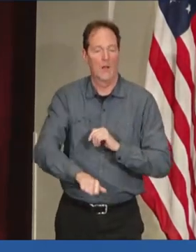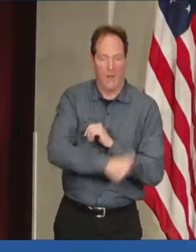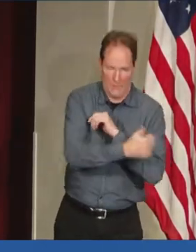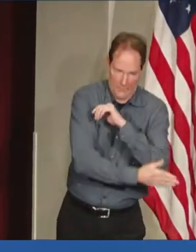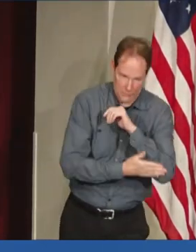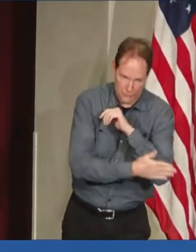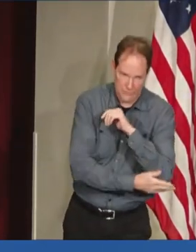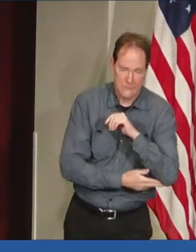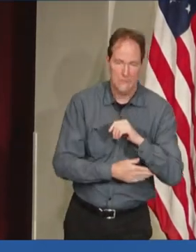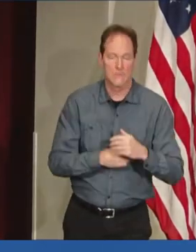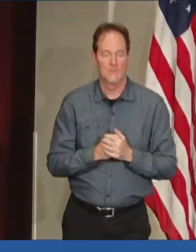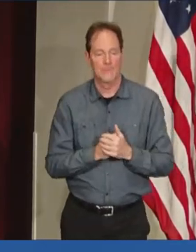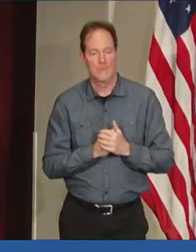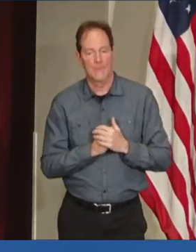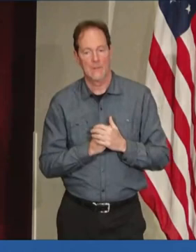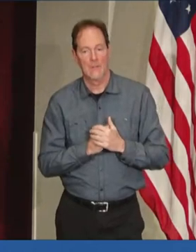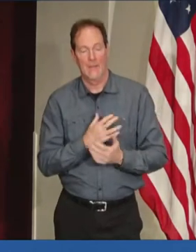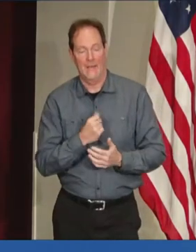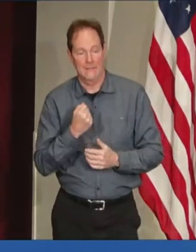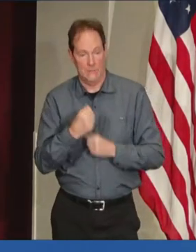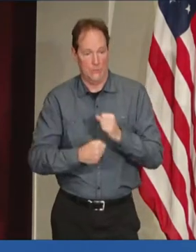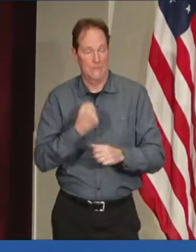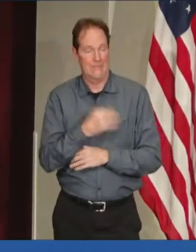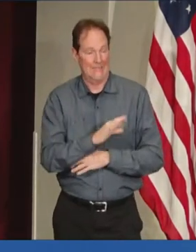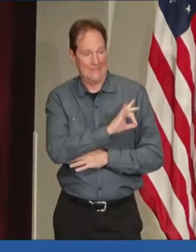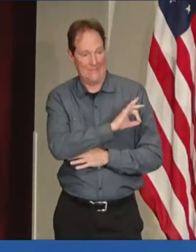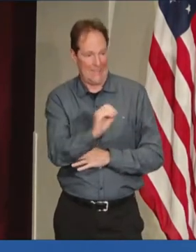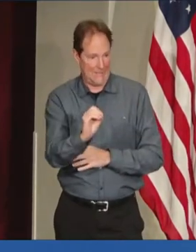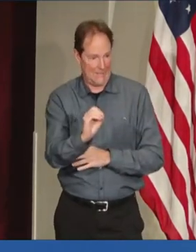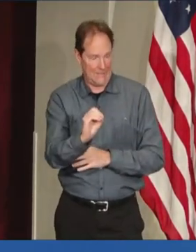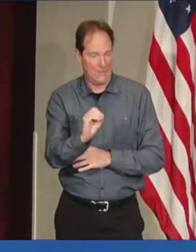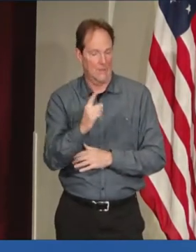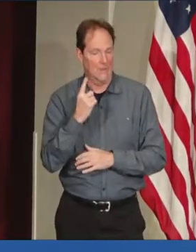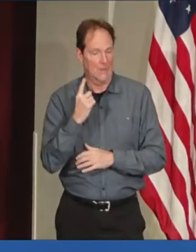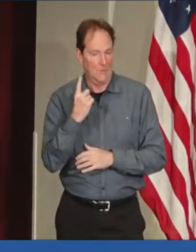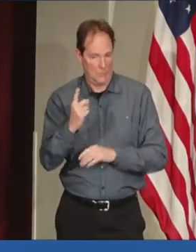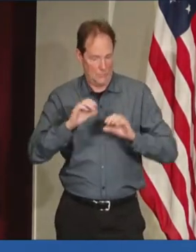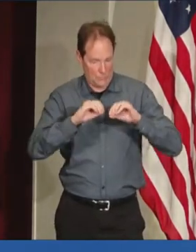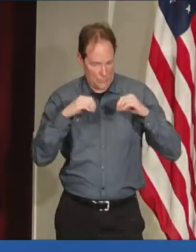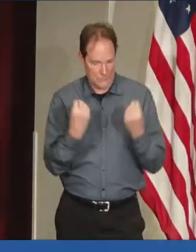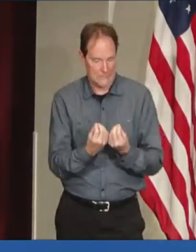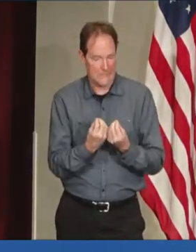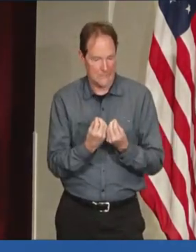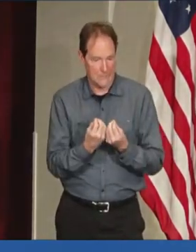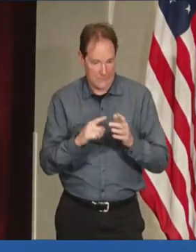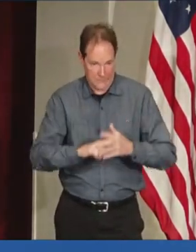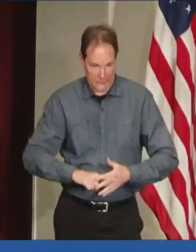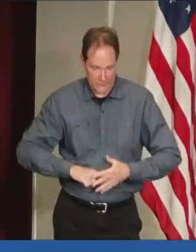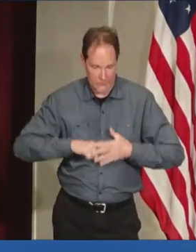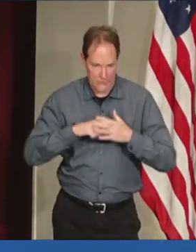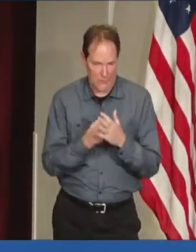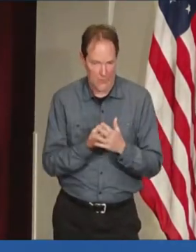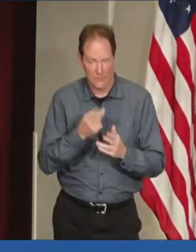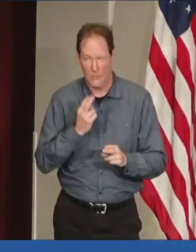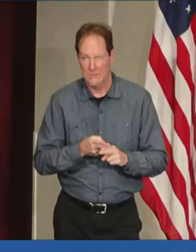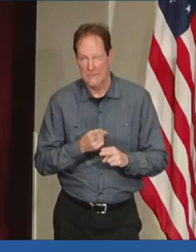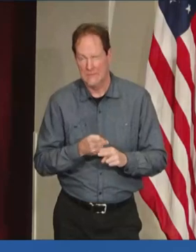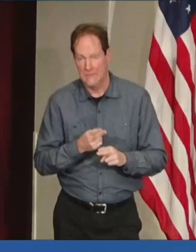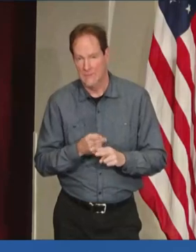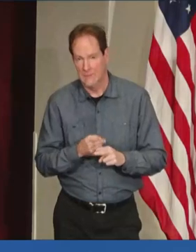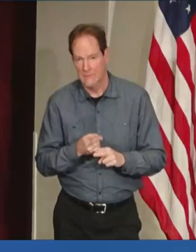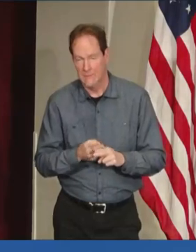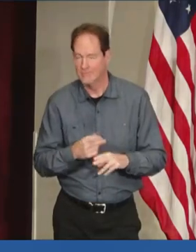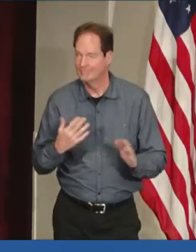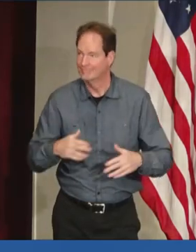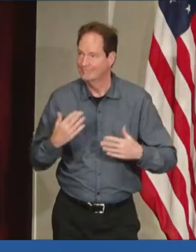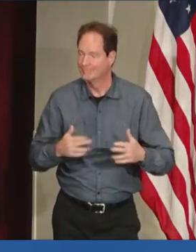And in 1980, there was an organization that was started called, oh my